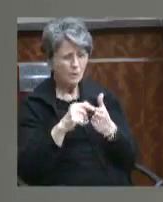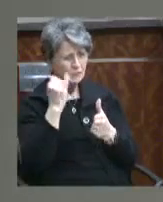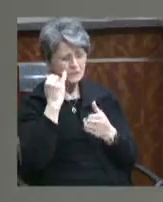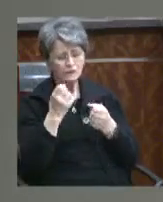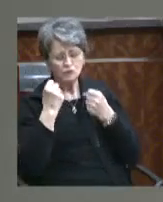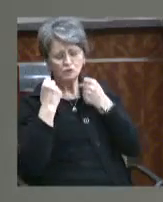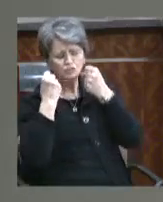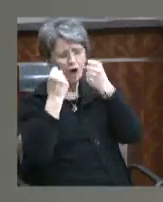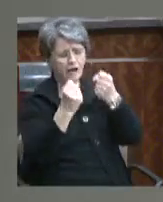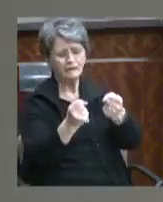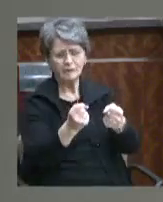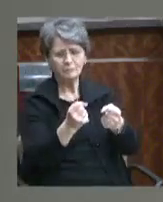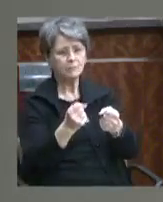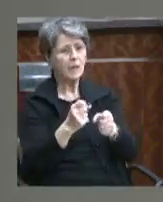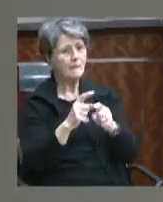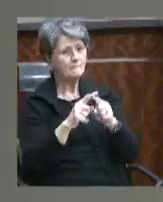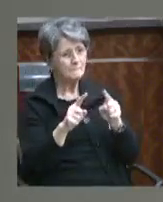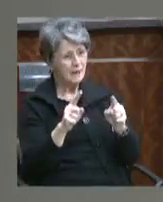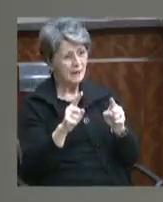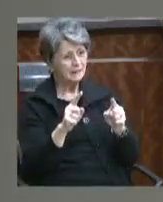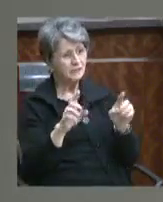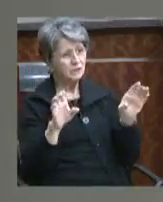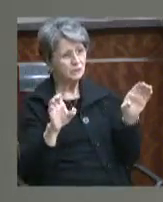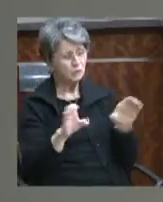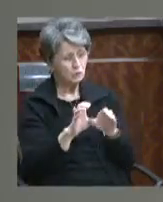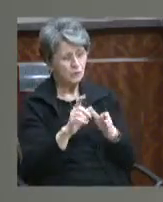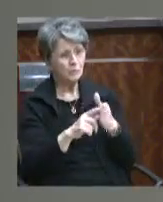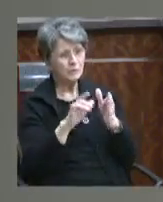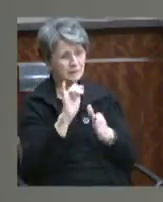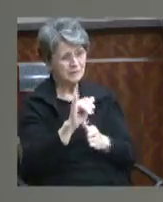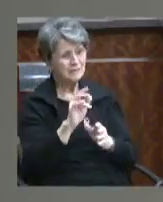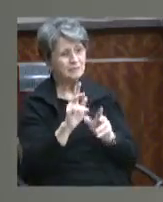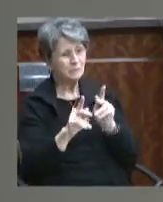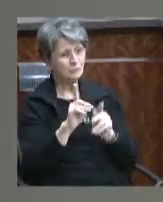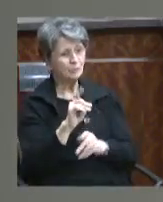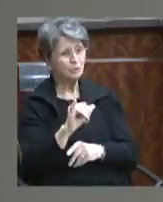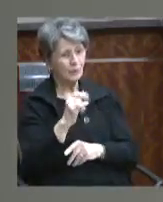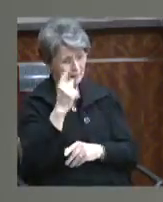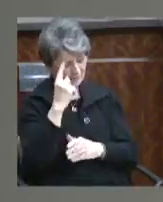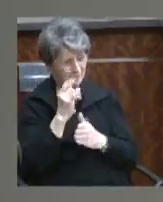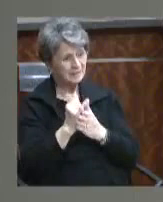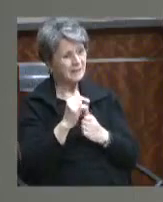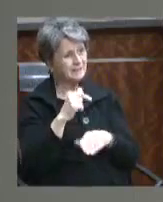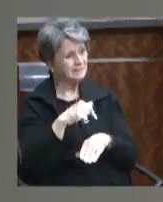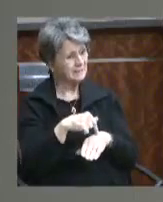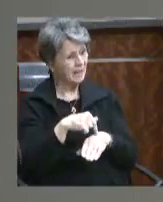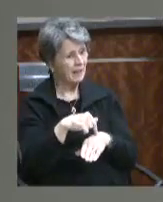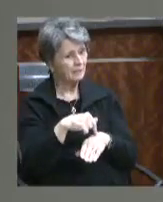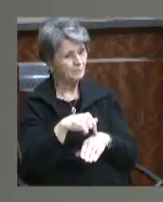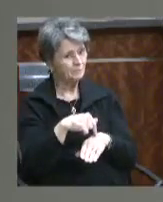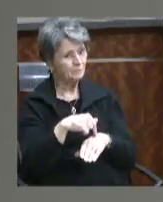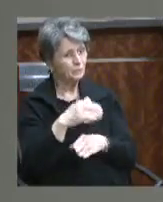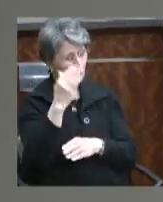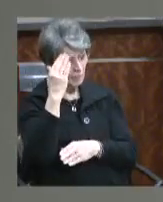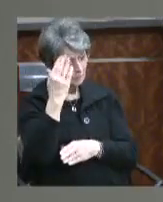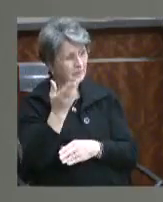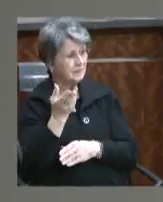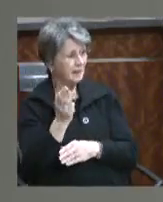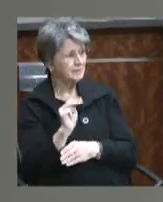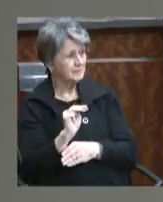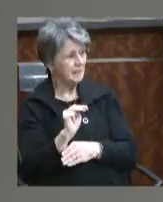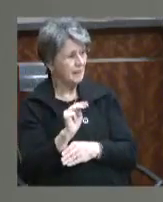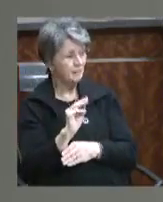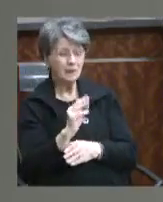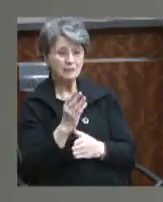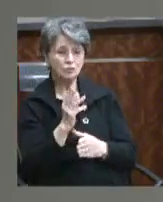But by doing the things that these people have been doing, I think it's time to recognize them and to even